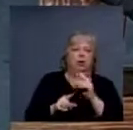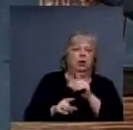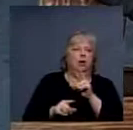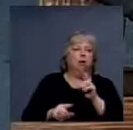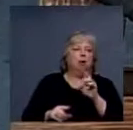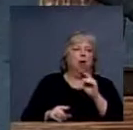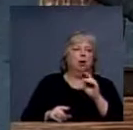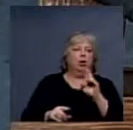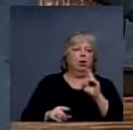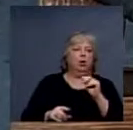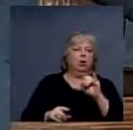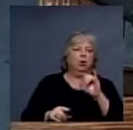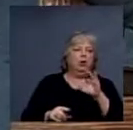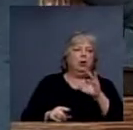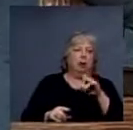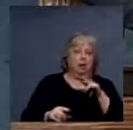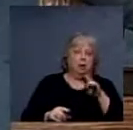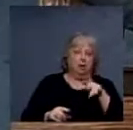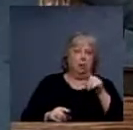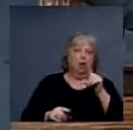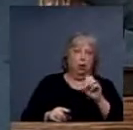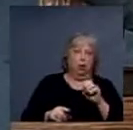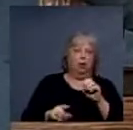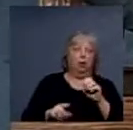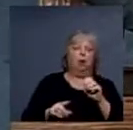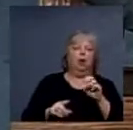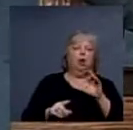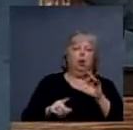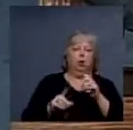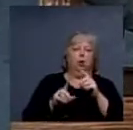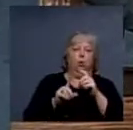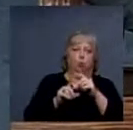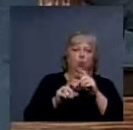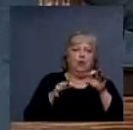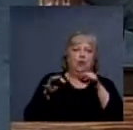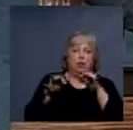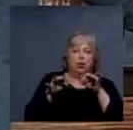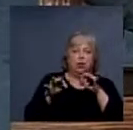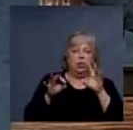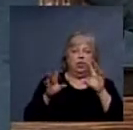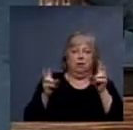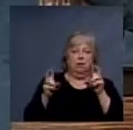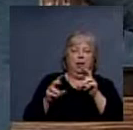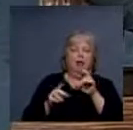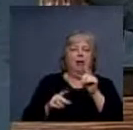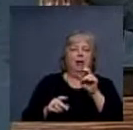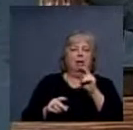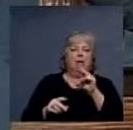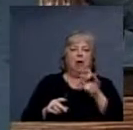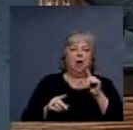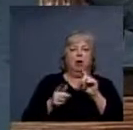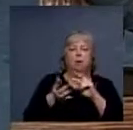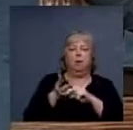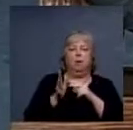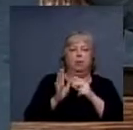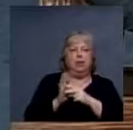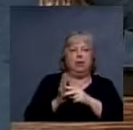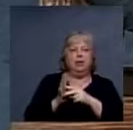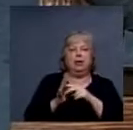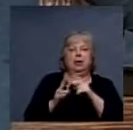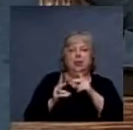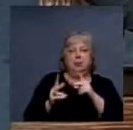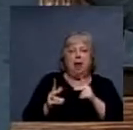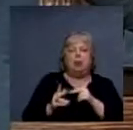Municipal Code definition of kennel. And that definition is that a kennel means an establishment wherein any